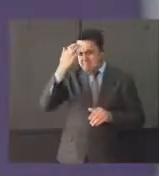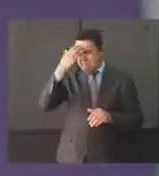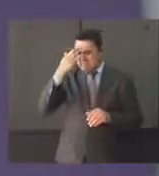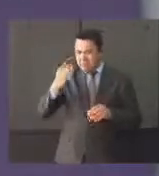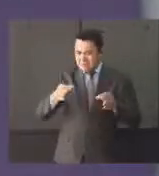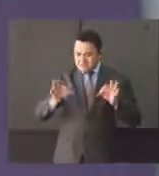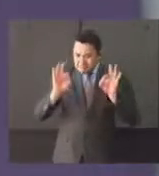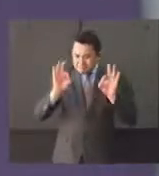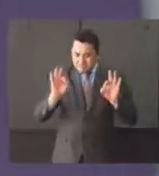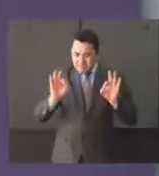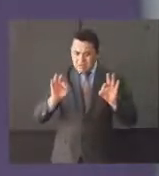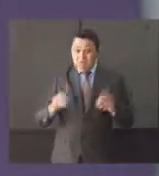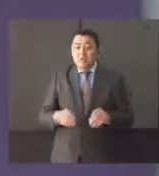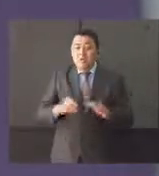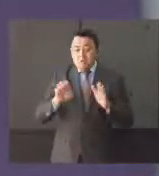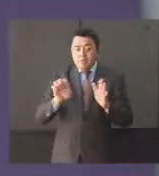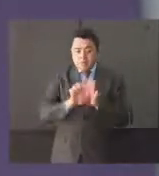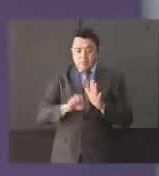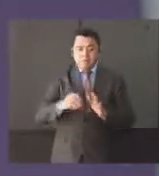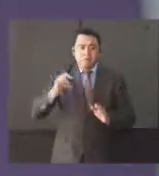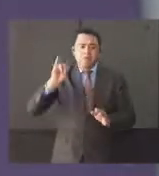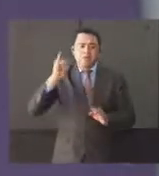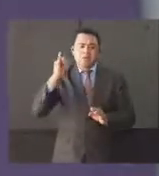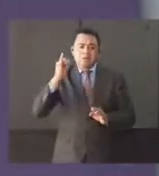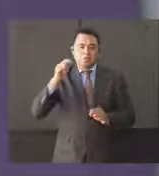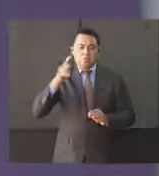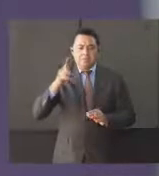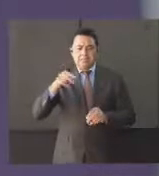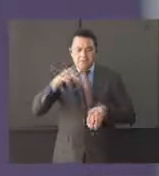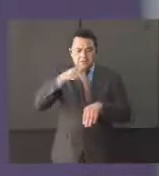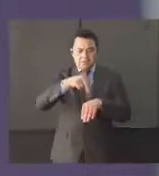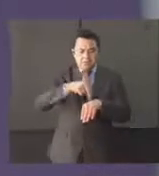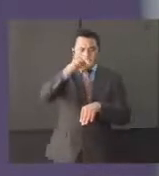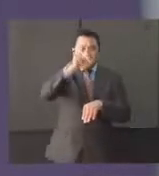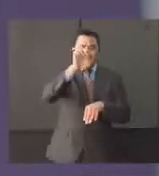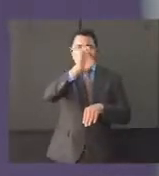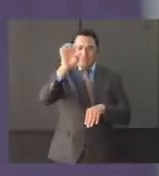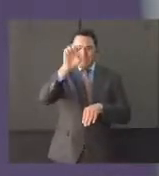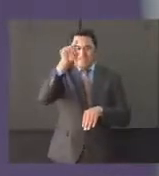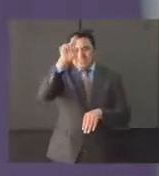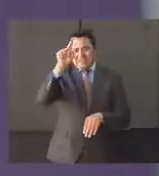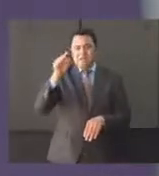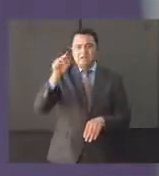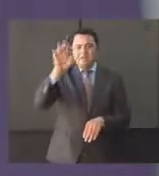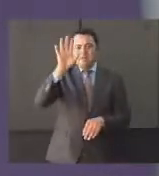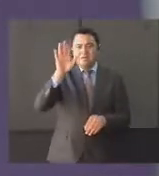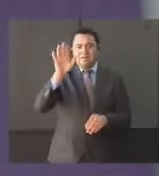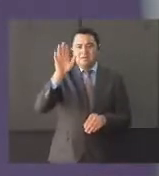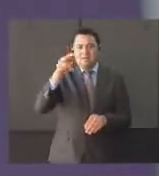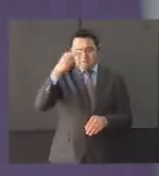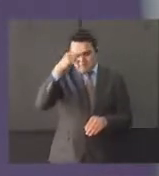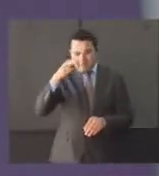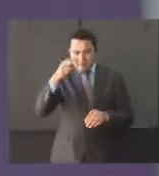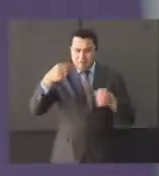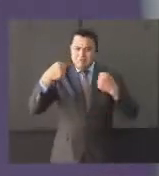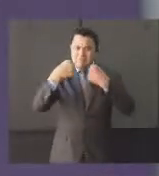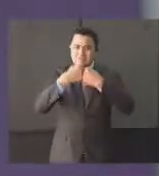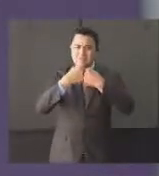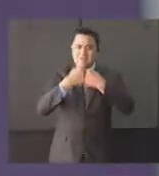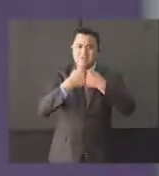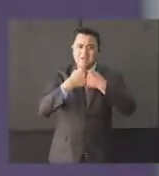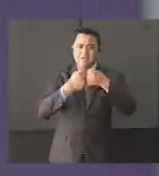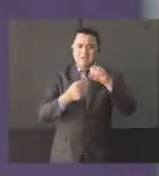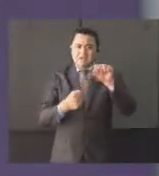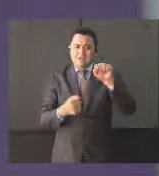known migration forever. Tijuana is a city which is located in the northwest part of Mexico. We